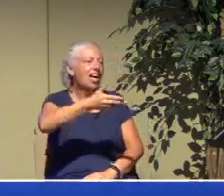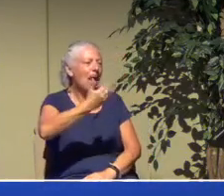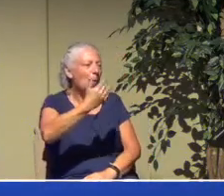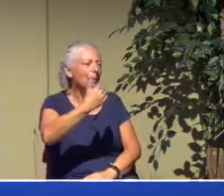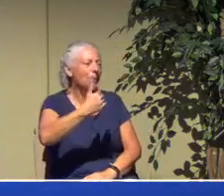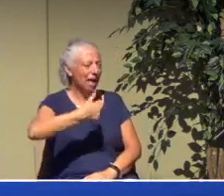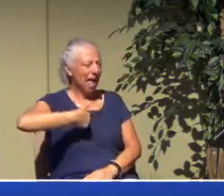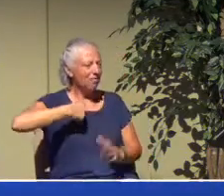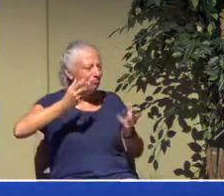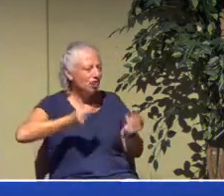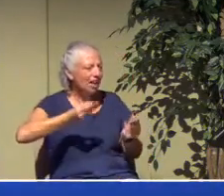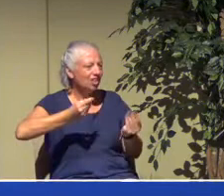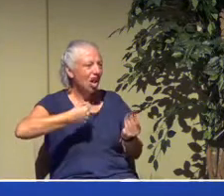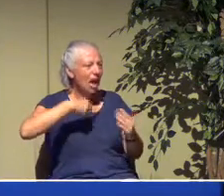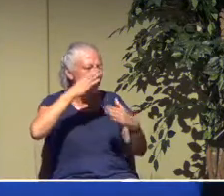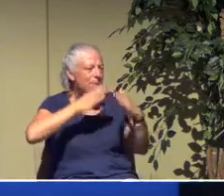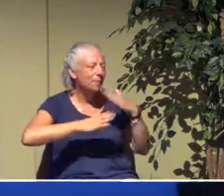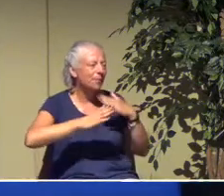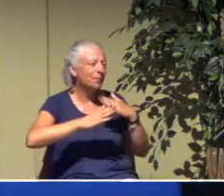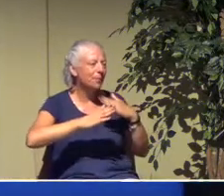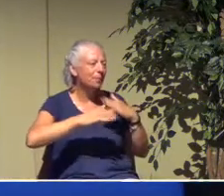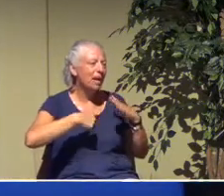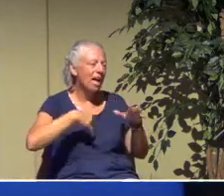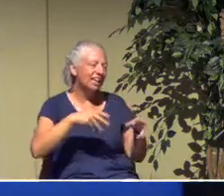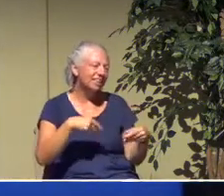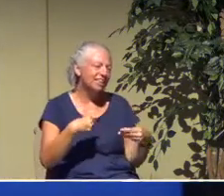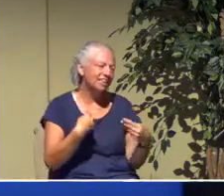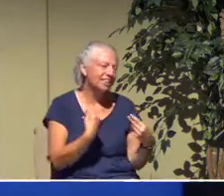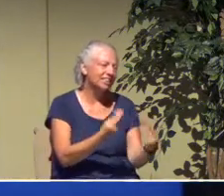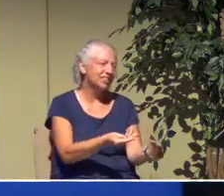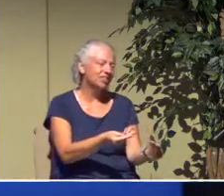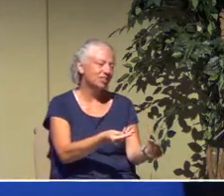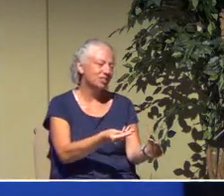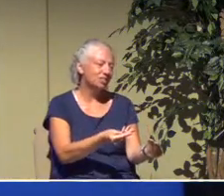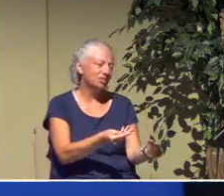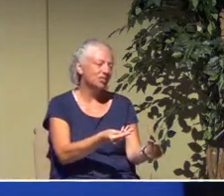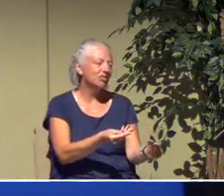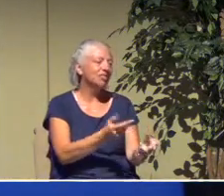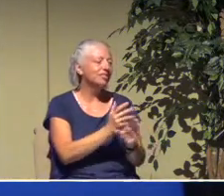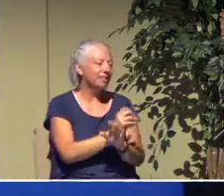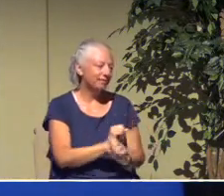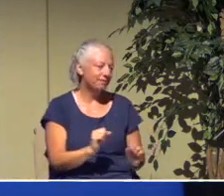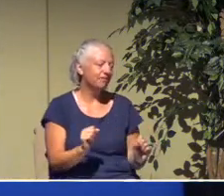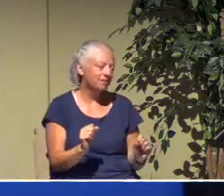I am gentle and I am humble, and you will be safe.